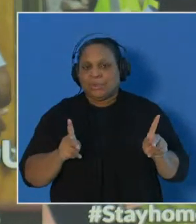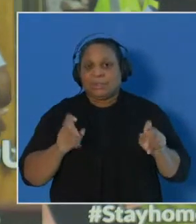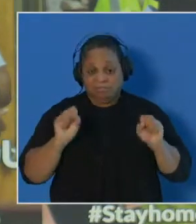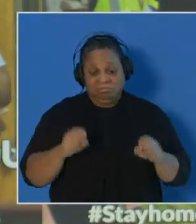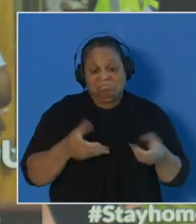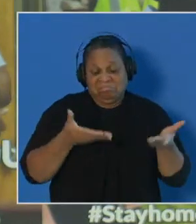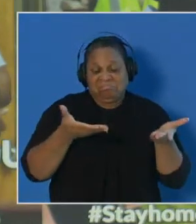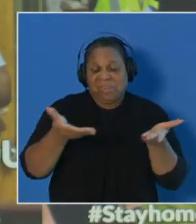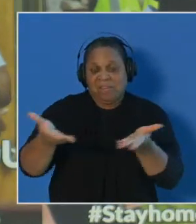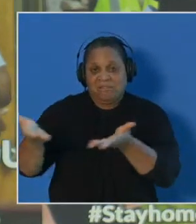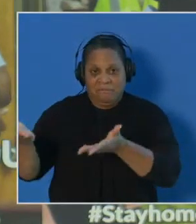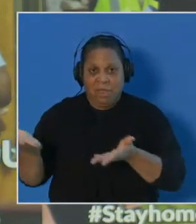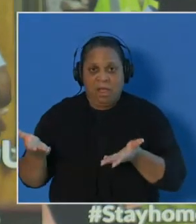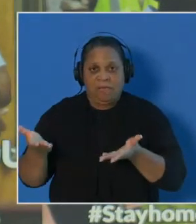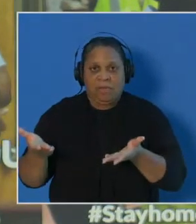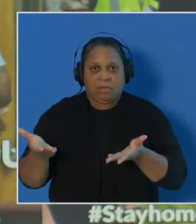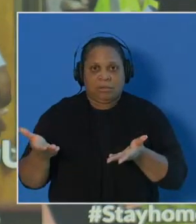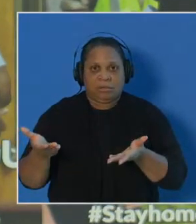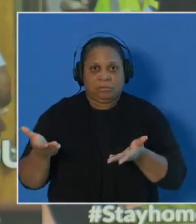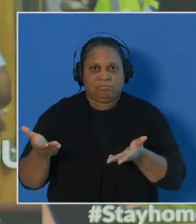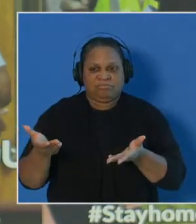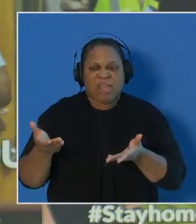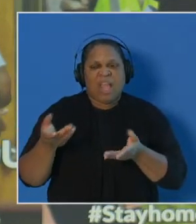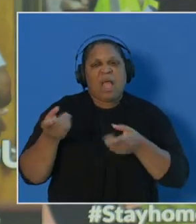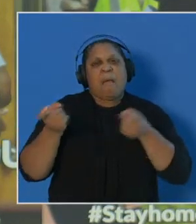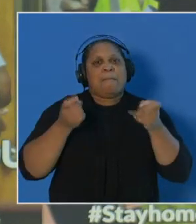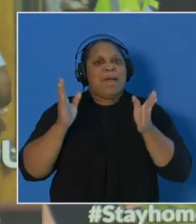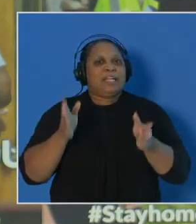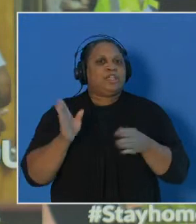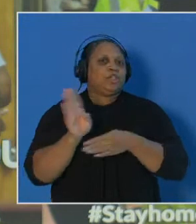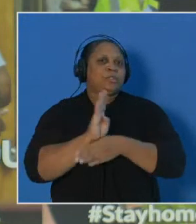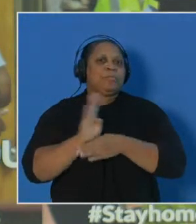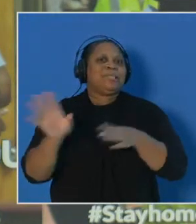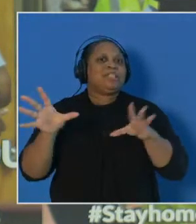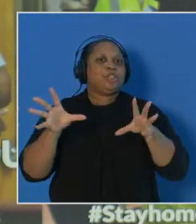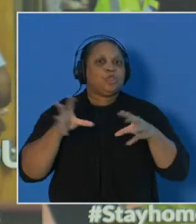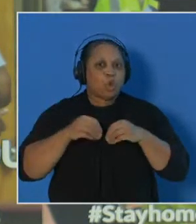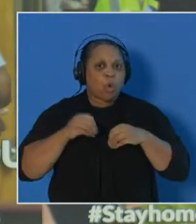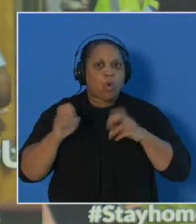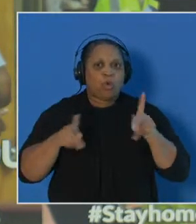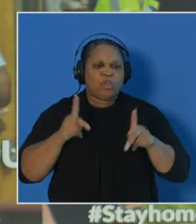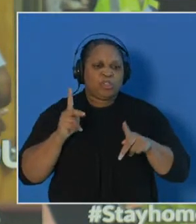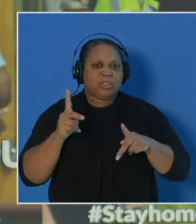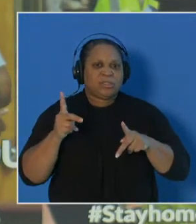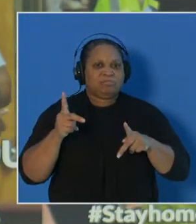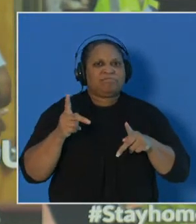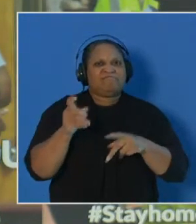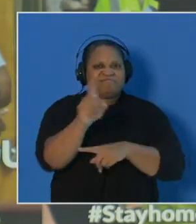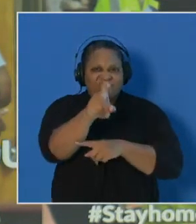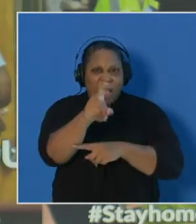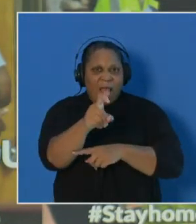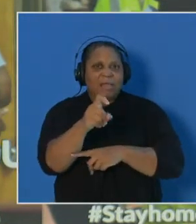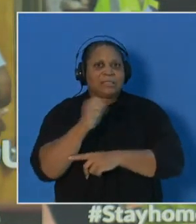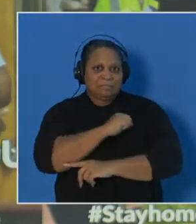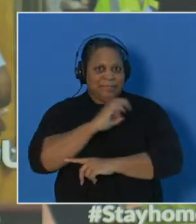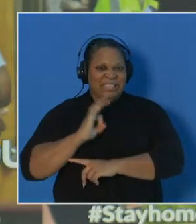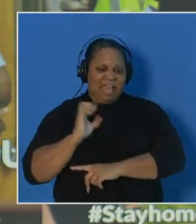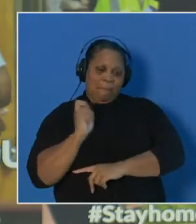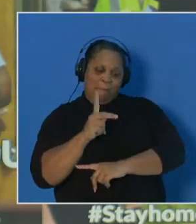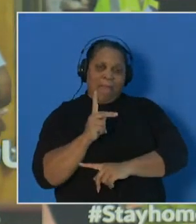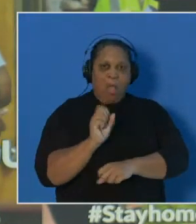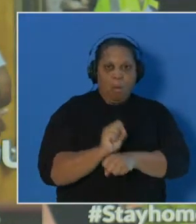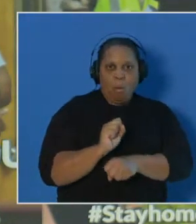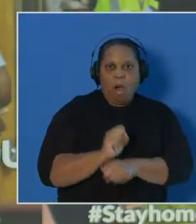provide. As managers and business owners start bringing their employees back to work, it is very